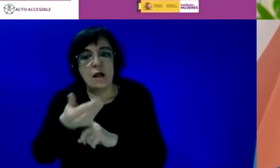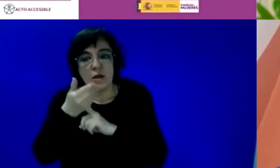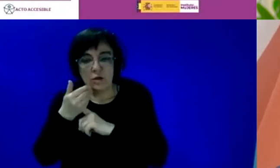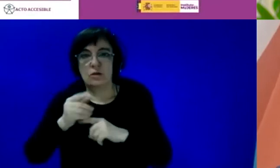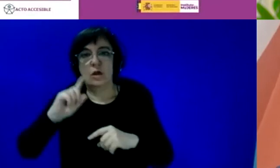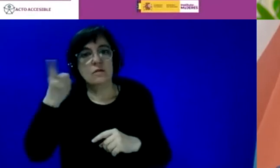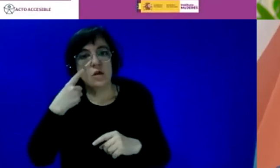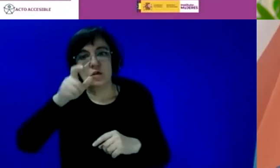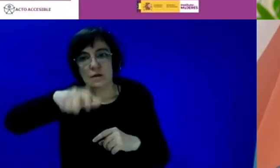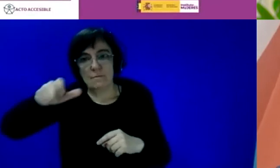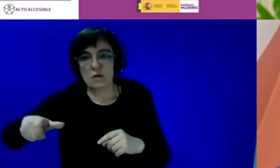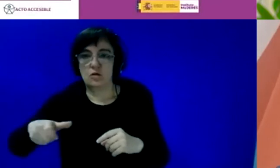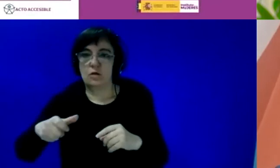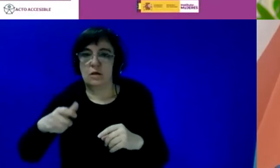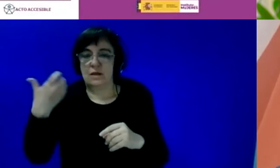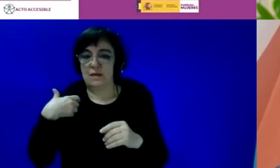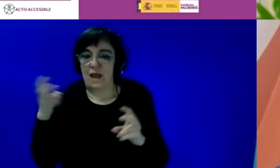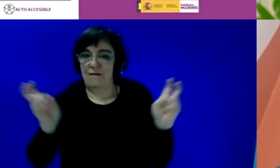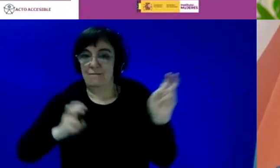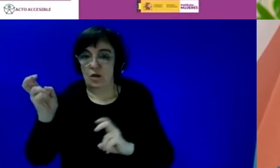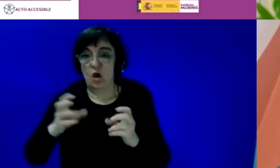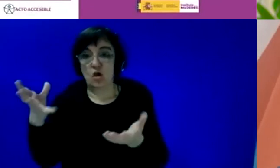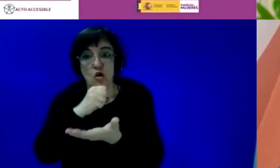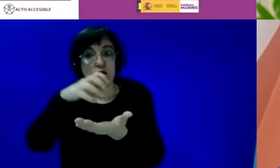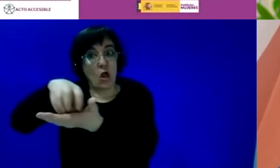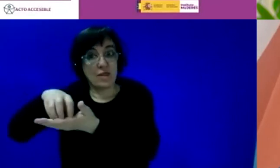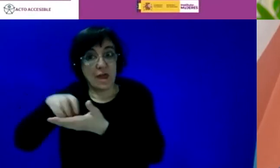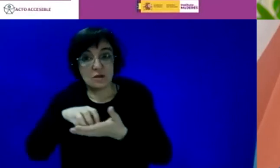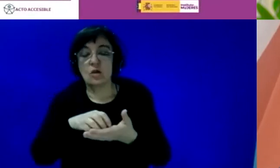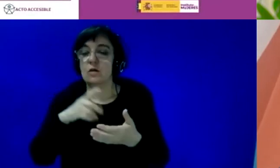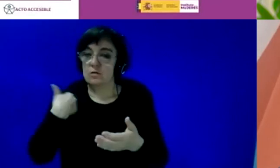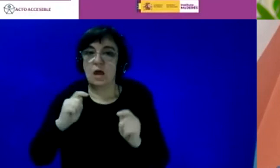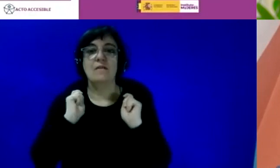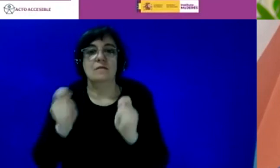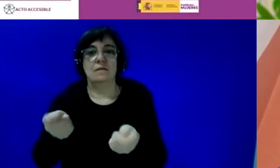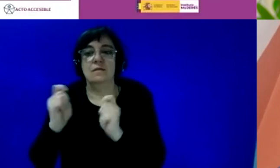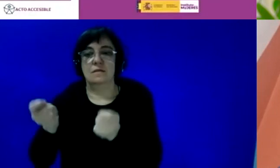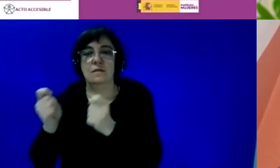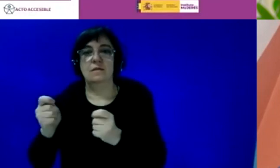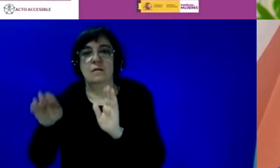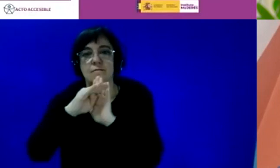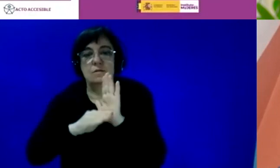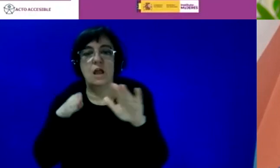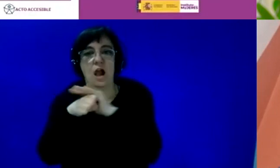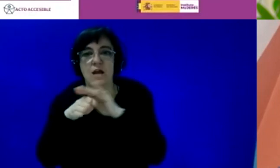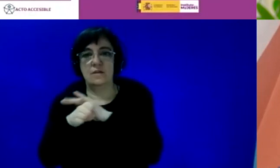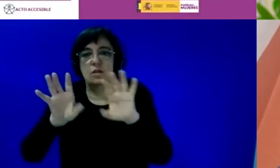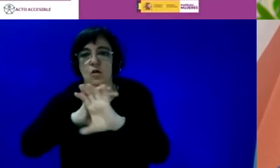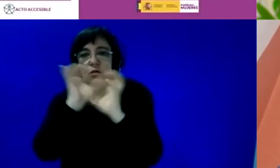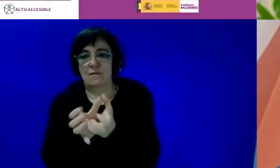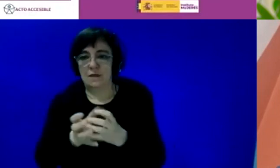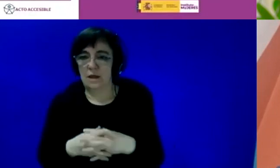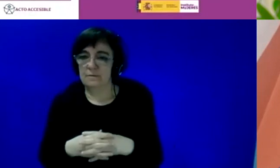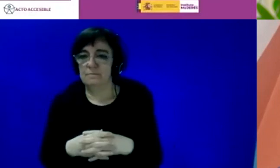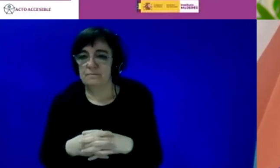the reception points for the people who arrive. And all of these